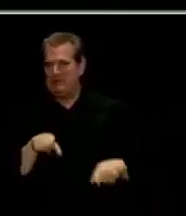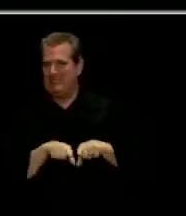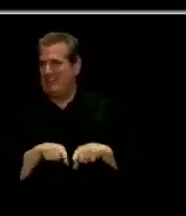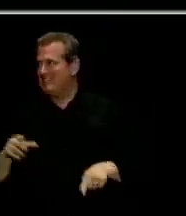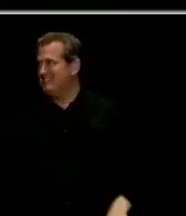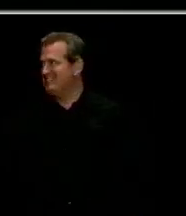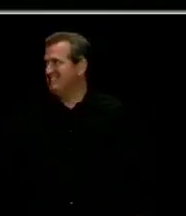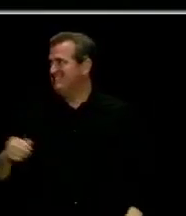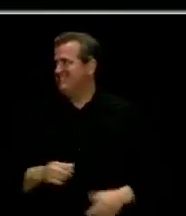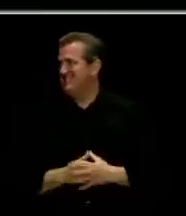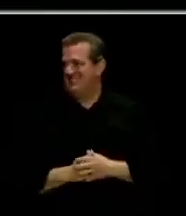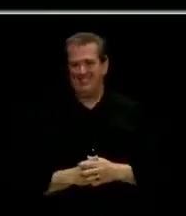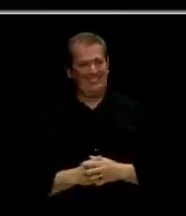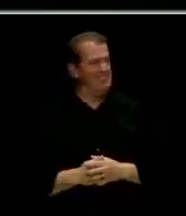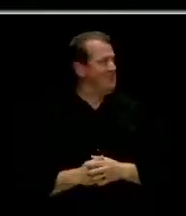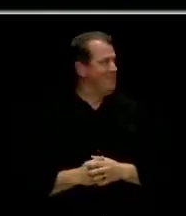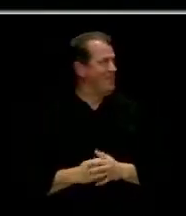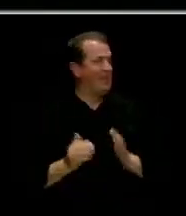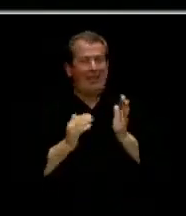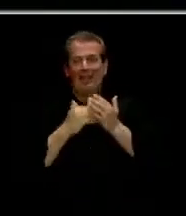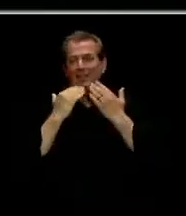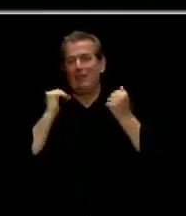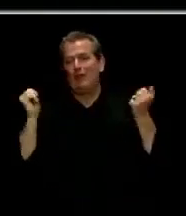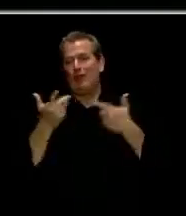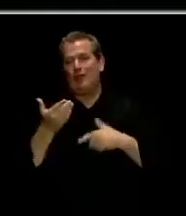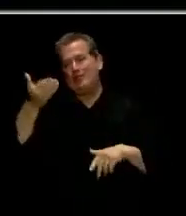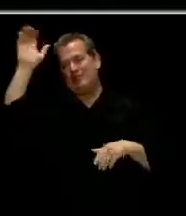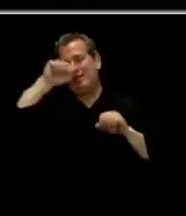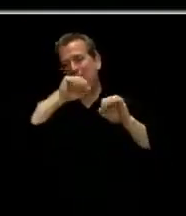those. Thank you all. God bless.